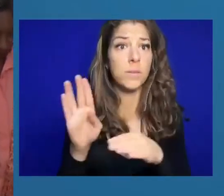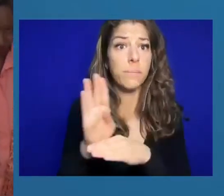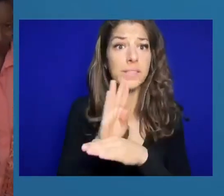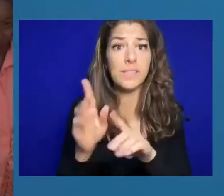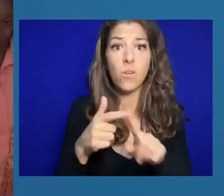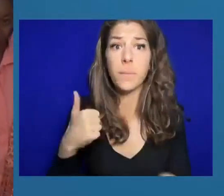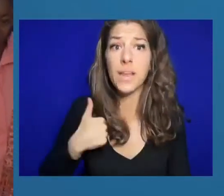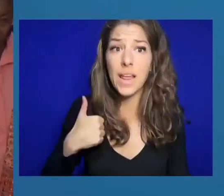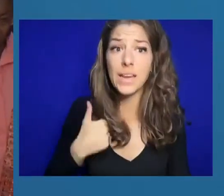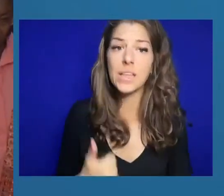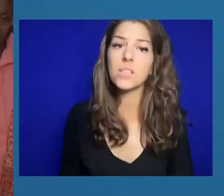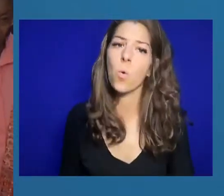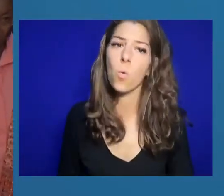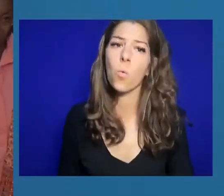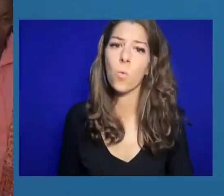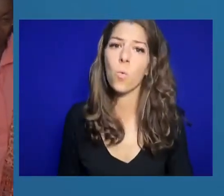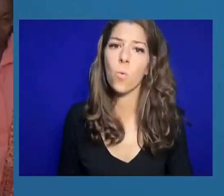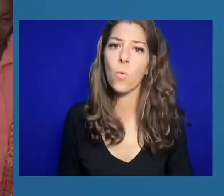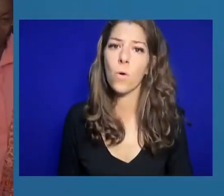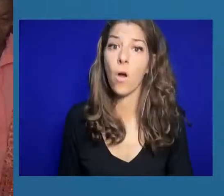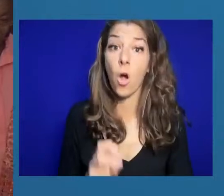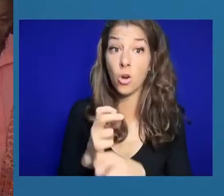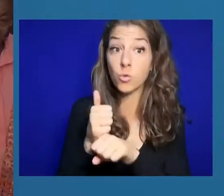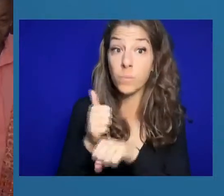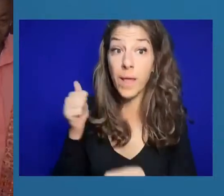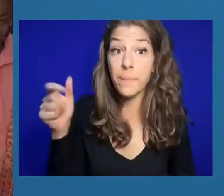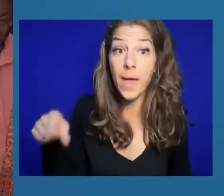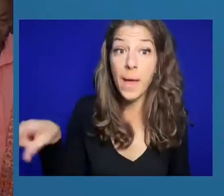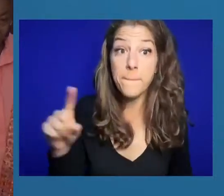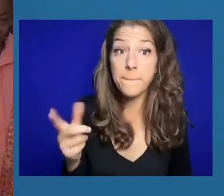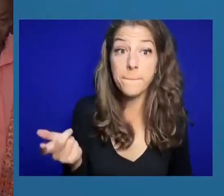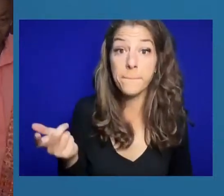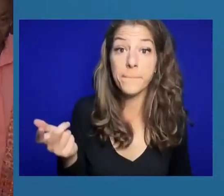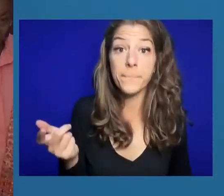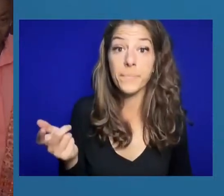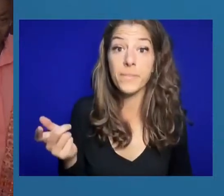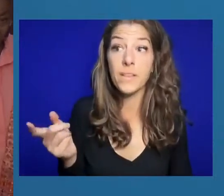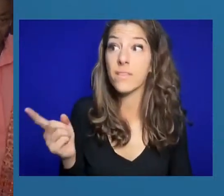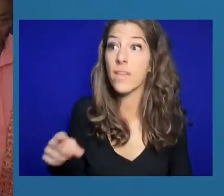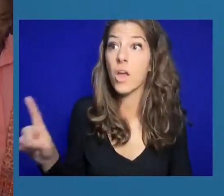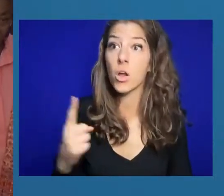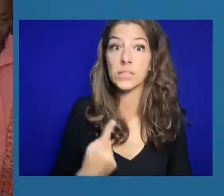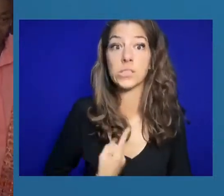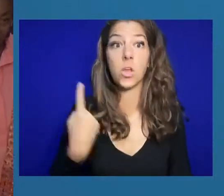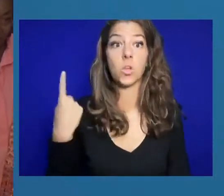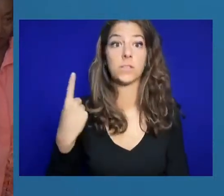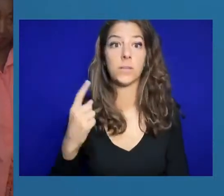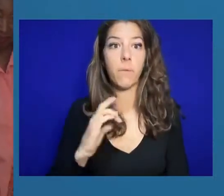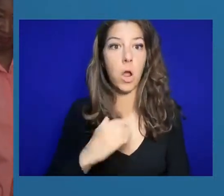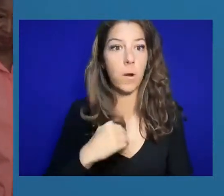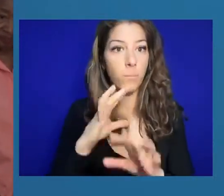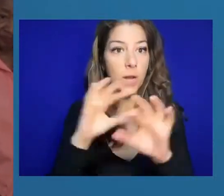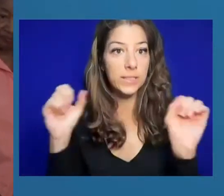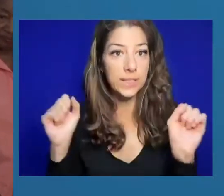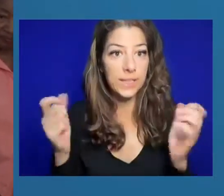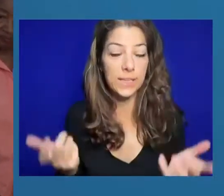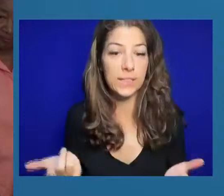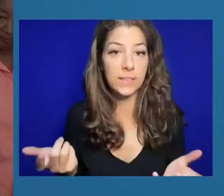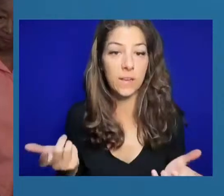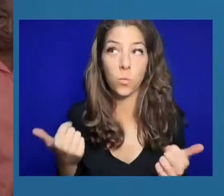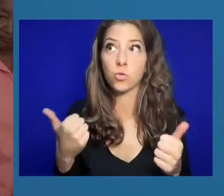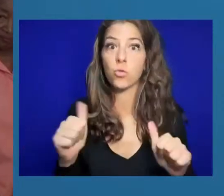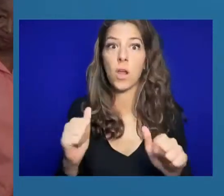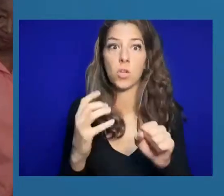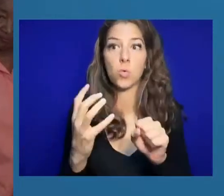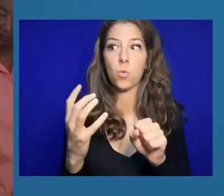Canadians. It's hard to blame them because they were insulted by our president, right? We're trying to win them